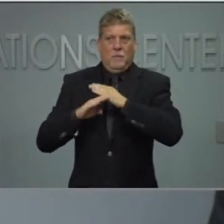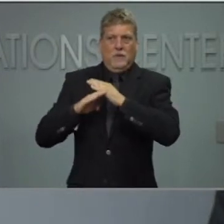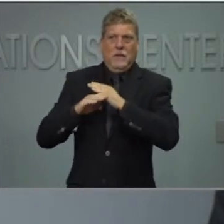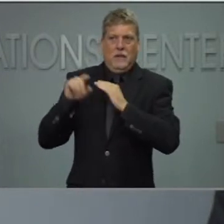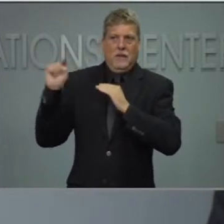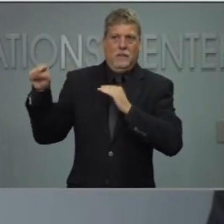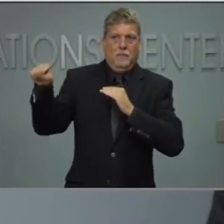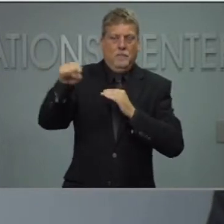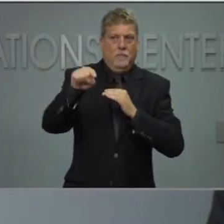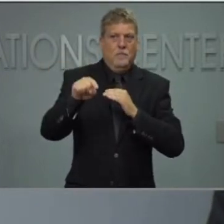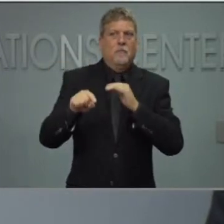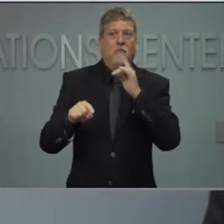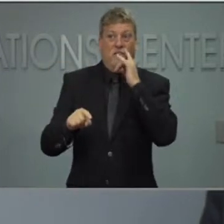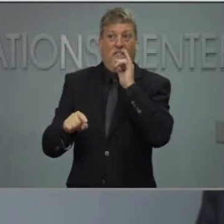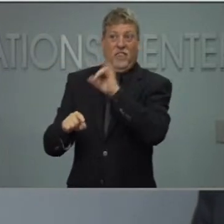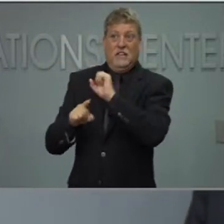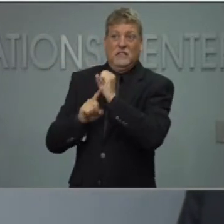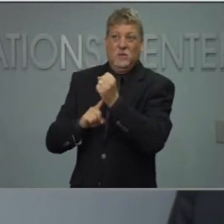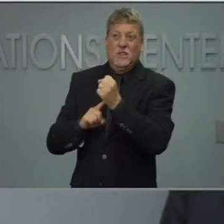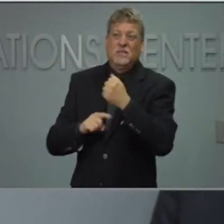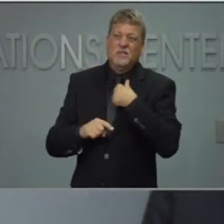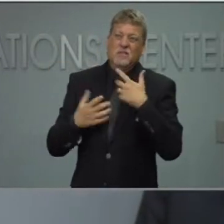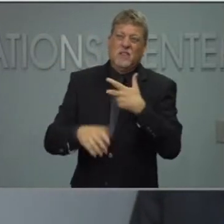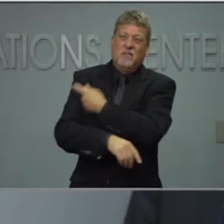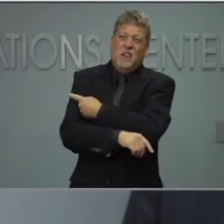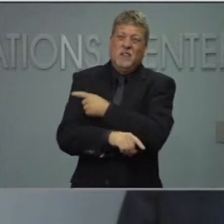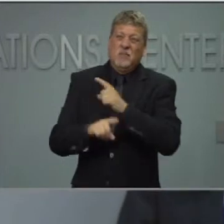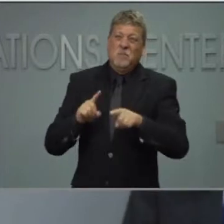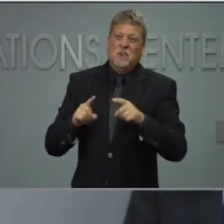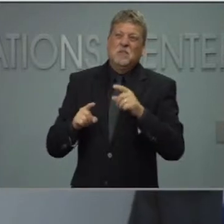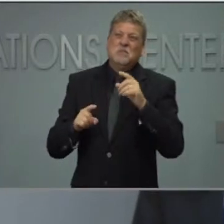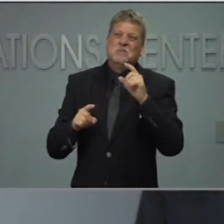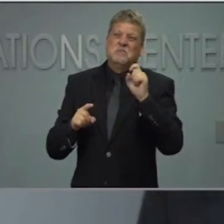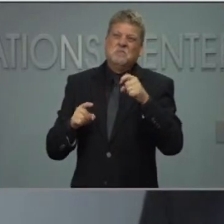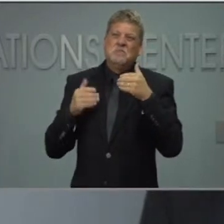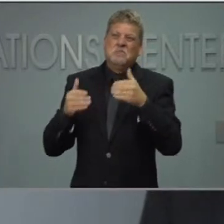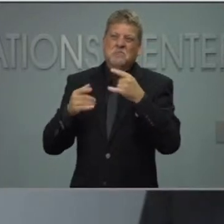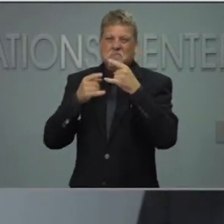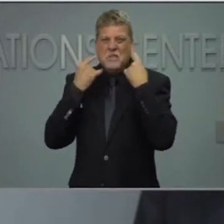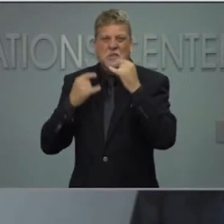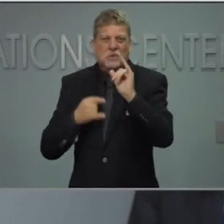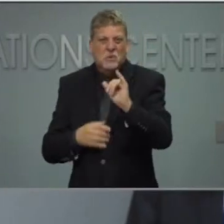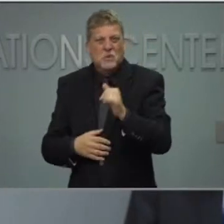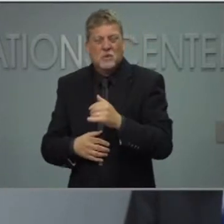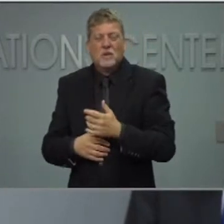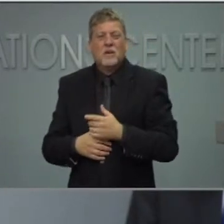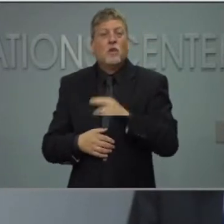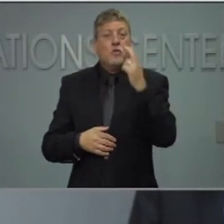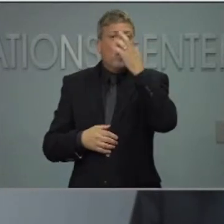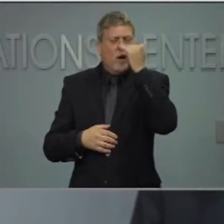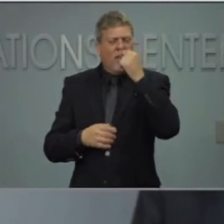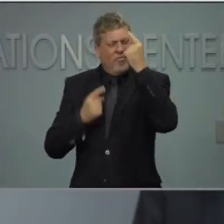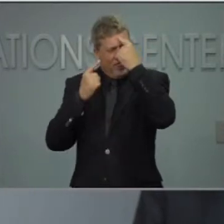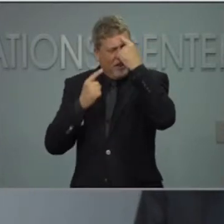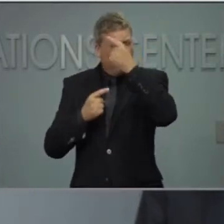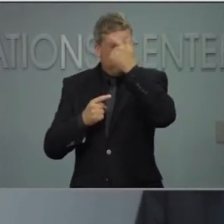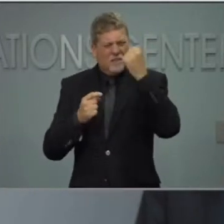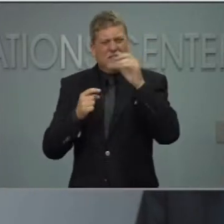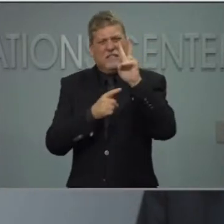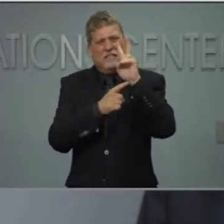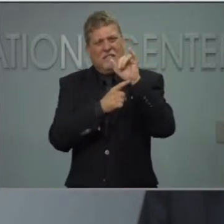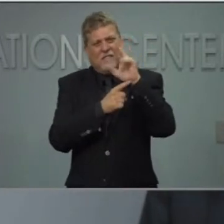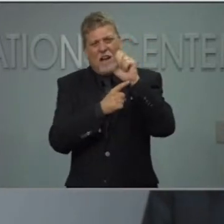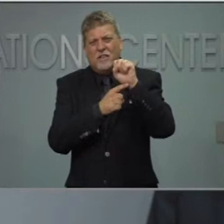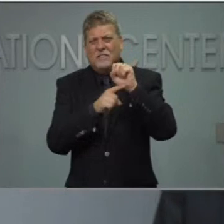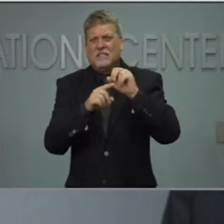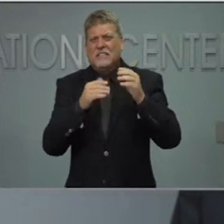effective, but masks are also necessary at this moment when there's so much virus here in North Carolina that's unfortunately very